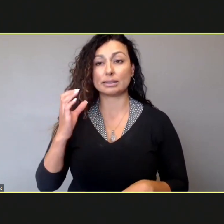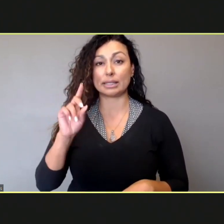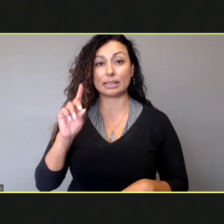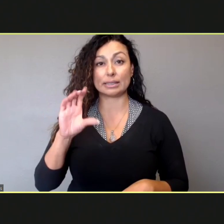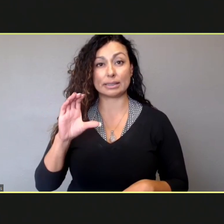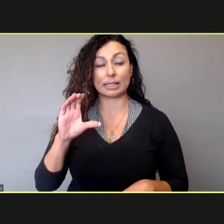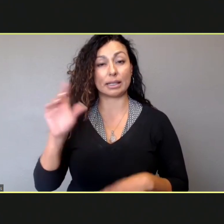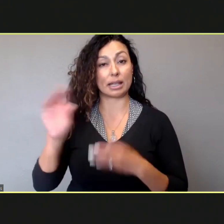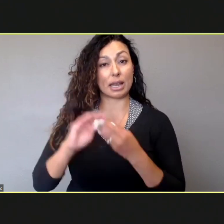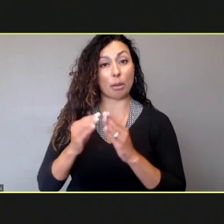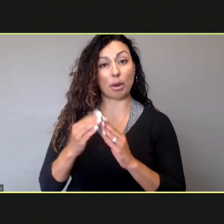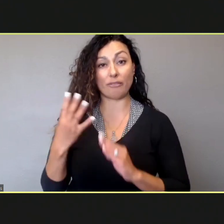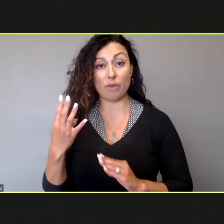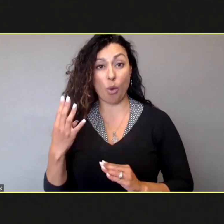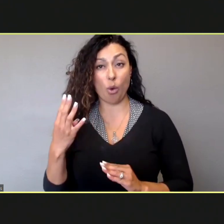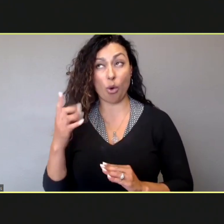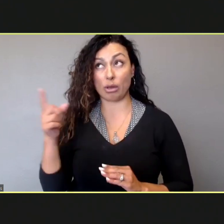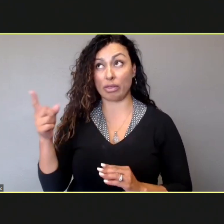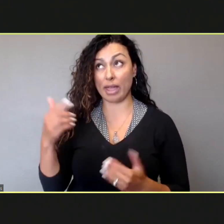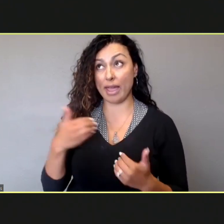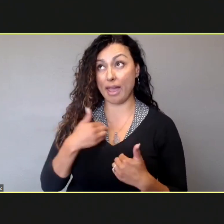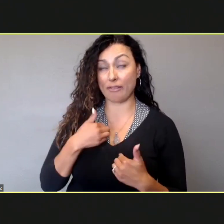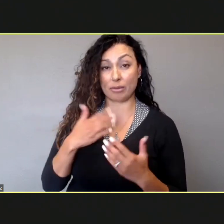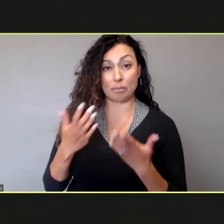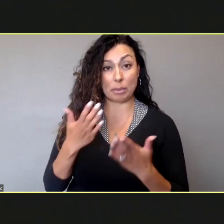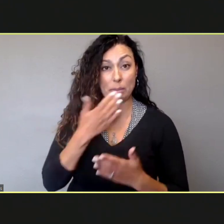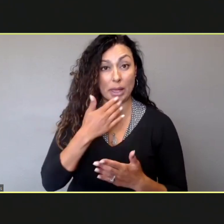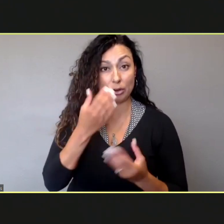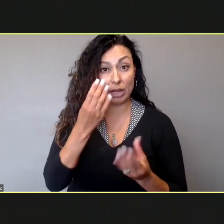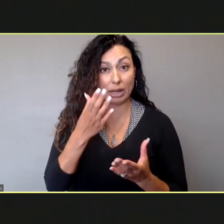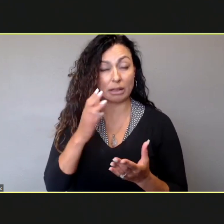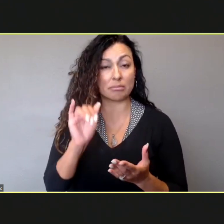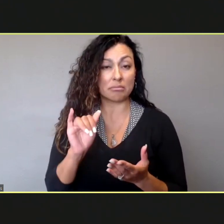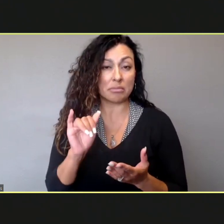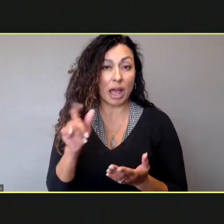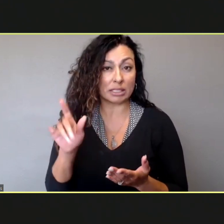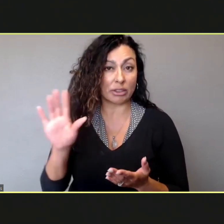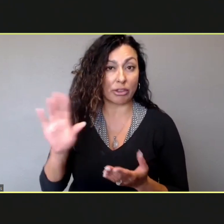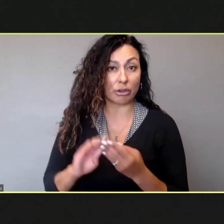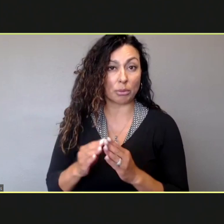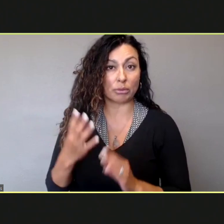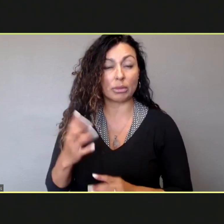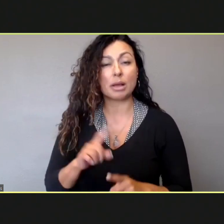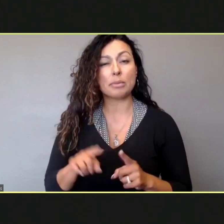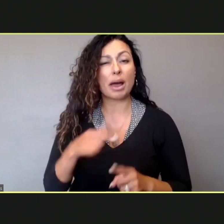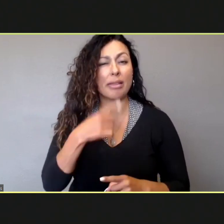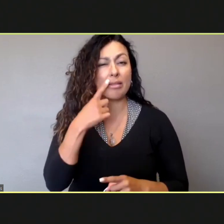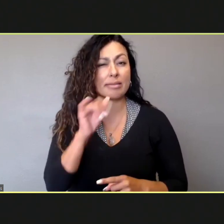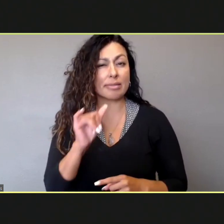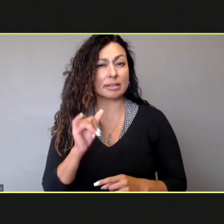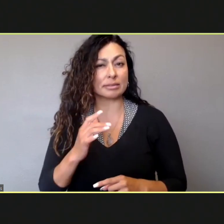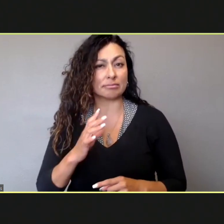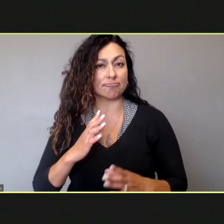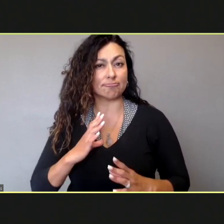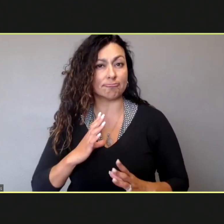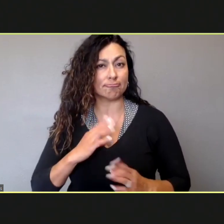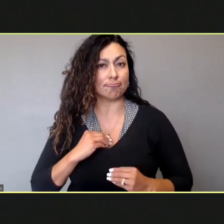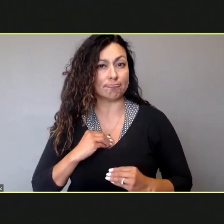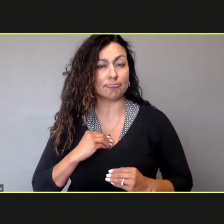so they may have some better data than we do. So I think that's a fair one. Sometimes I just multiply